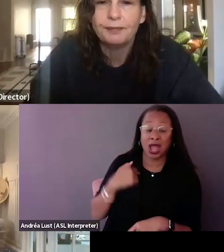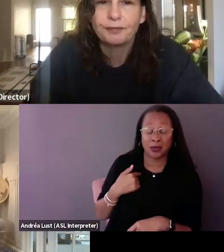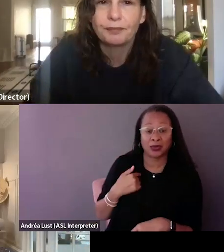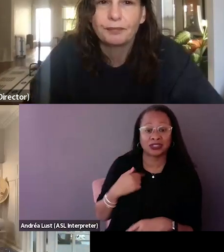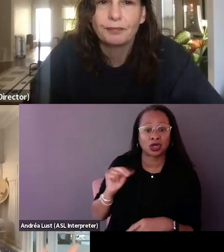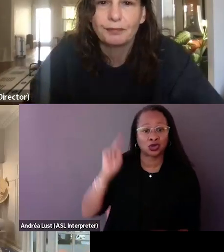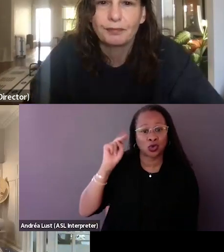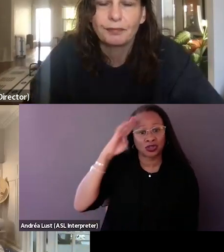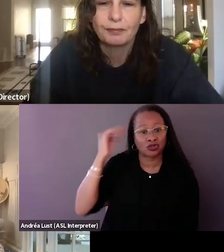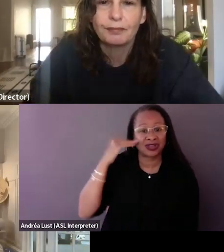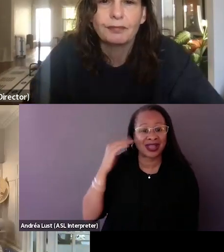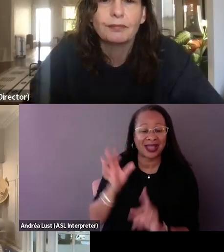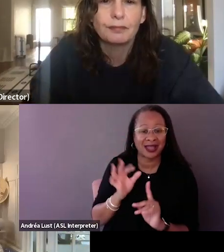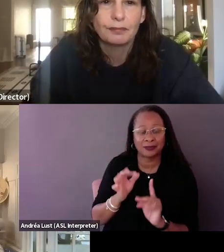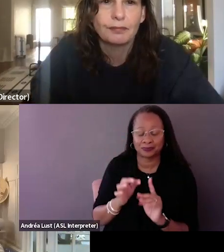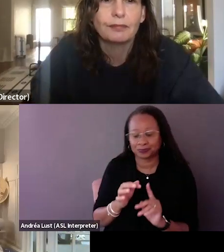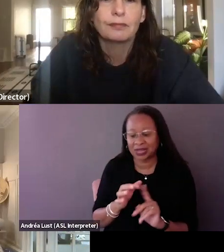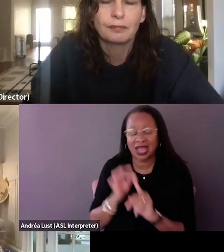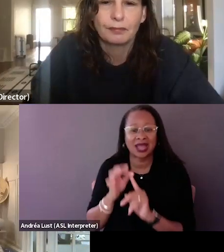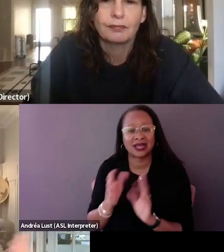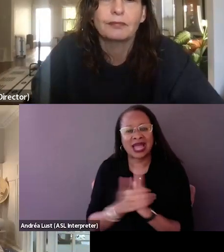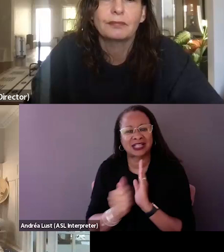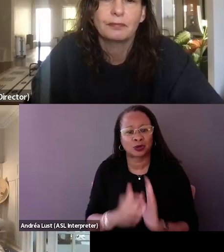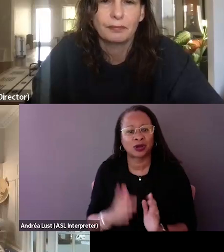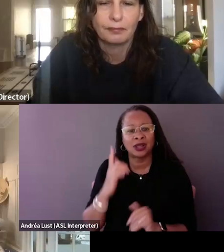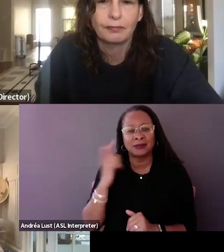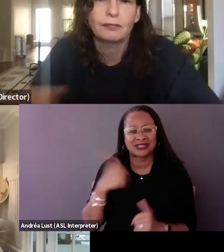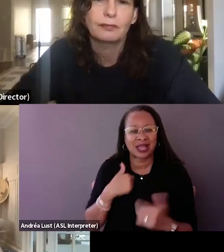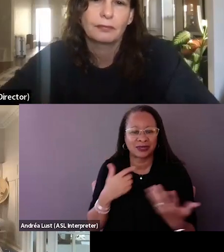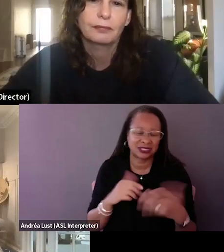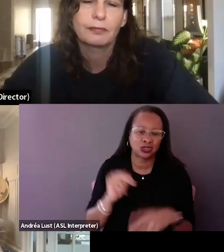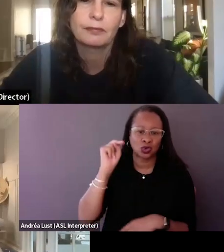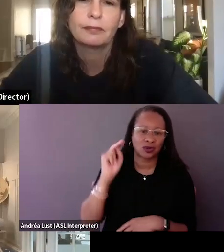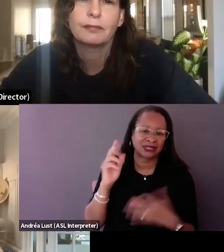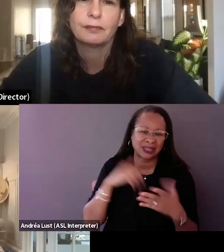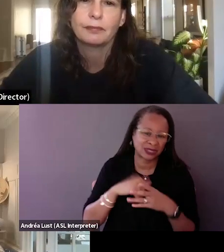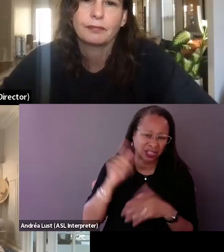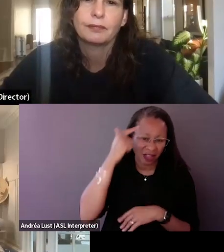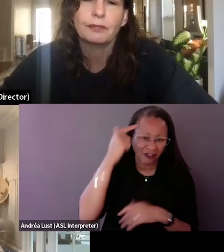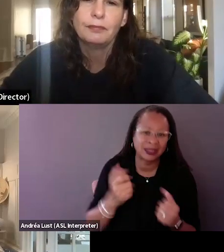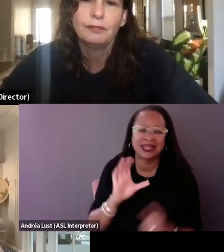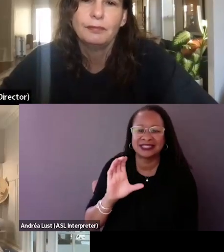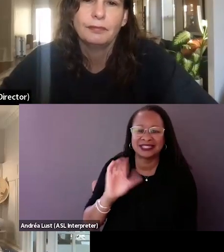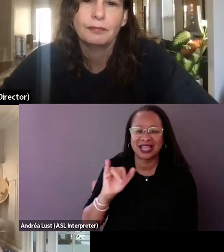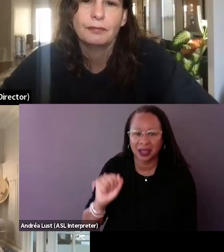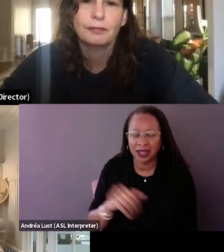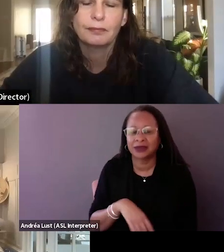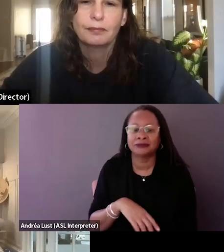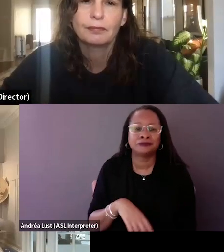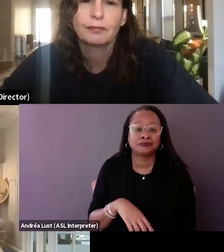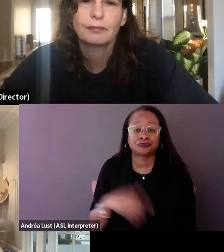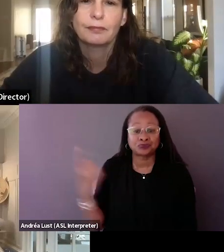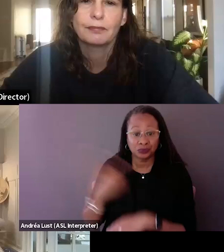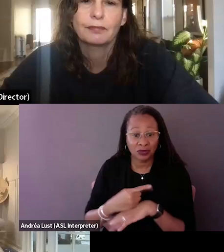for many, many years, CIA and National Security Council and so on, being a North Korea expert. So one day she called me and she said, and after she